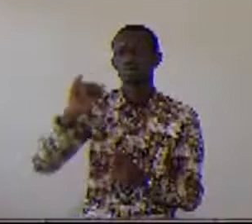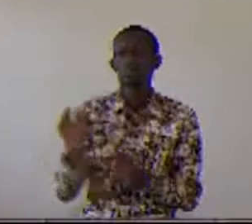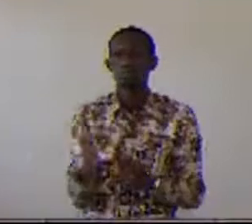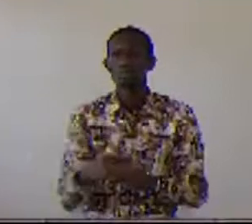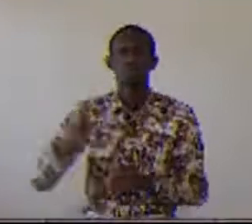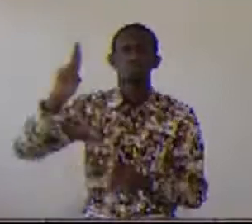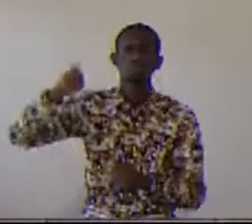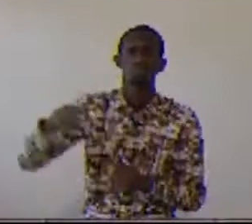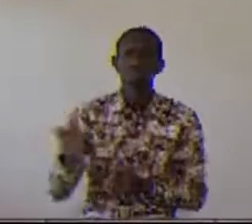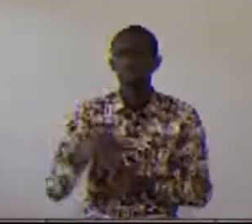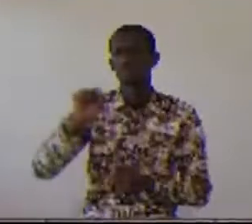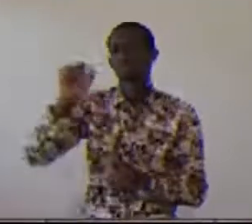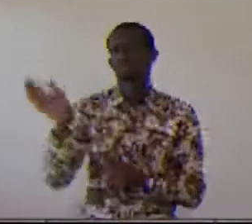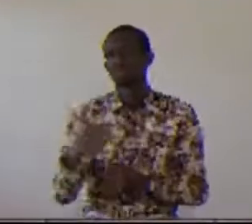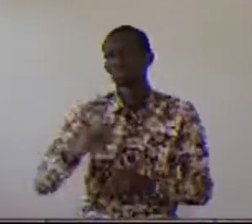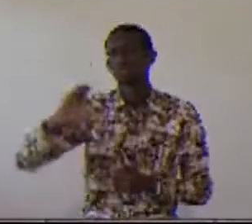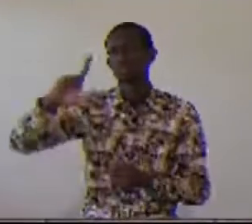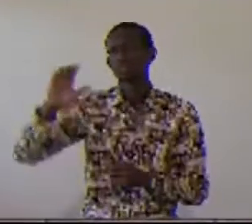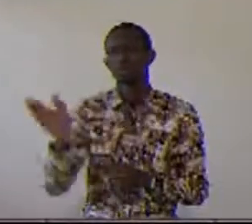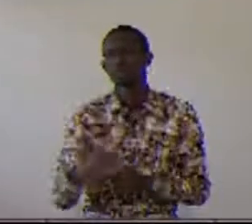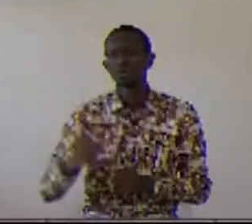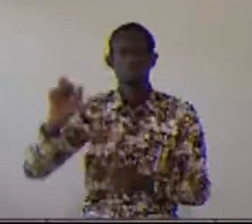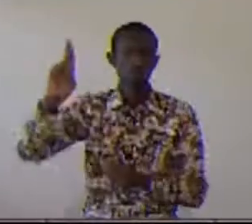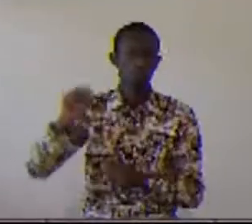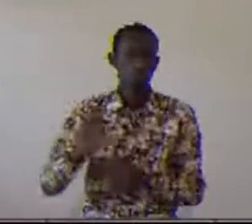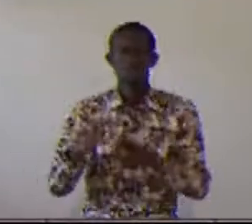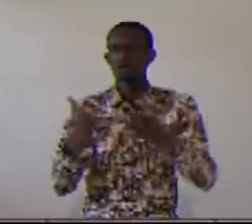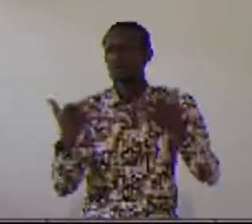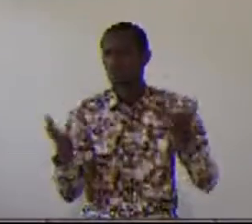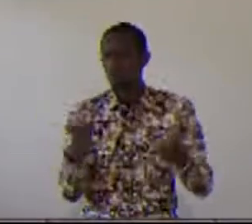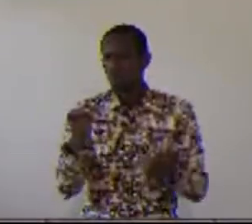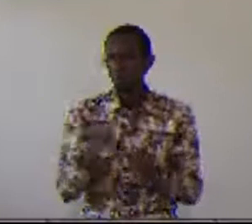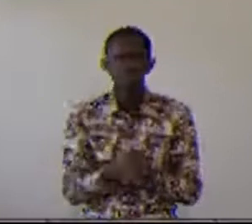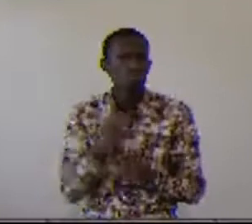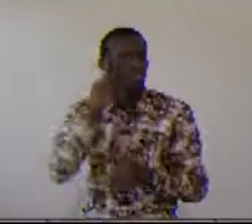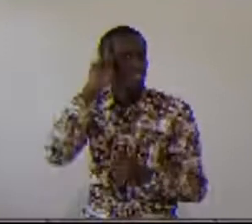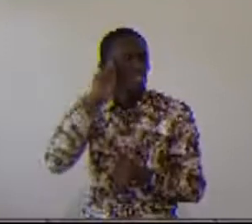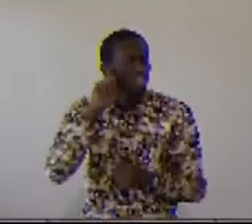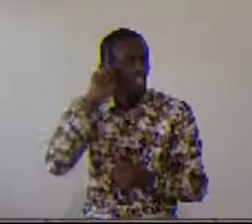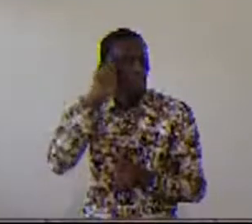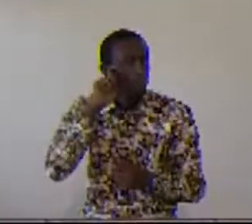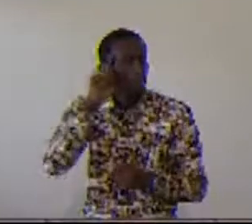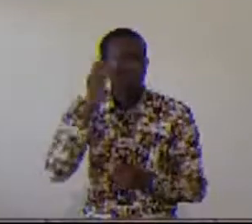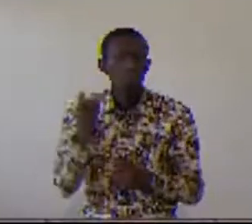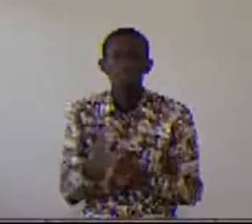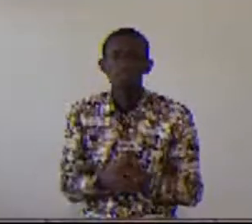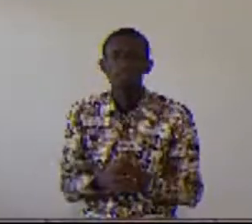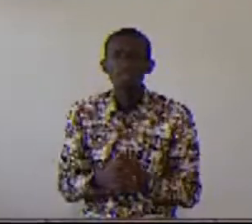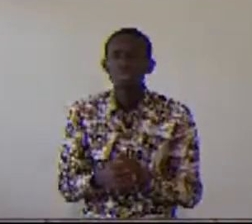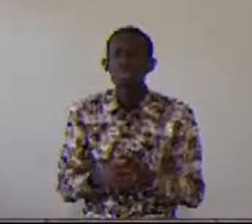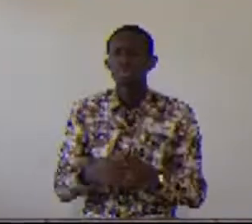chlorine, and argon. How do you think the melting point will change, or boiling